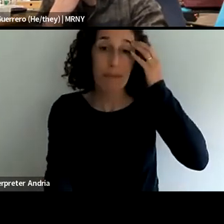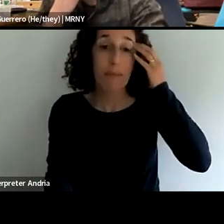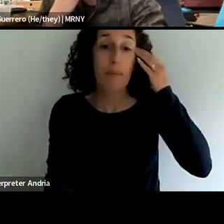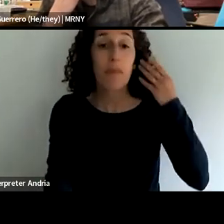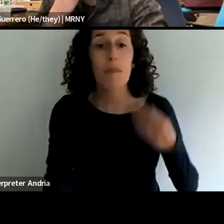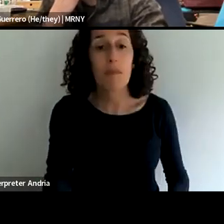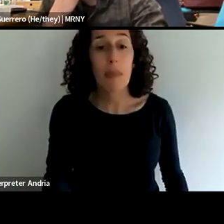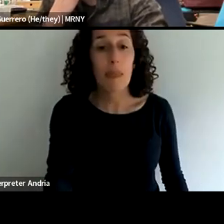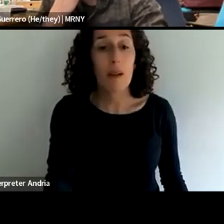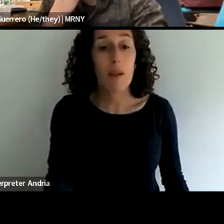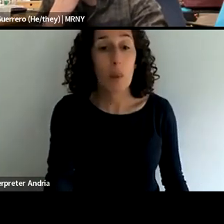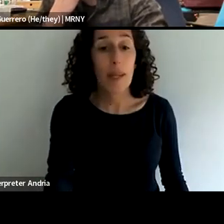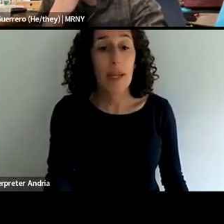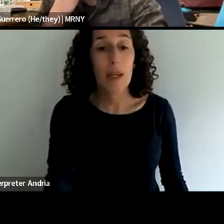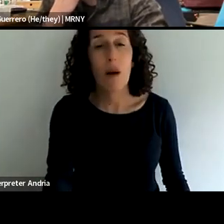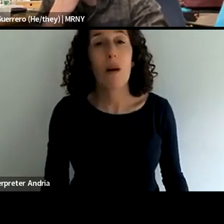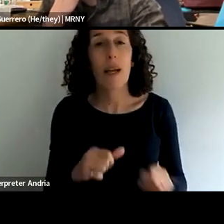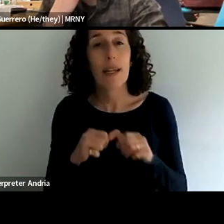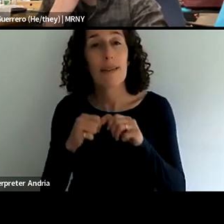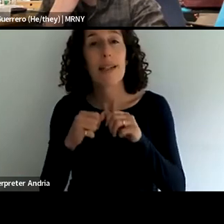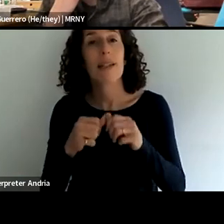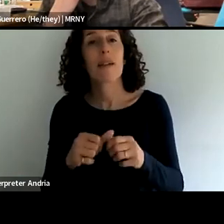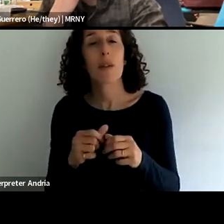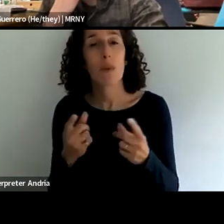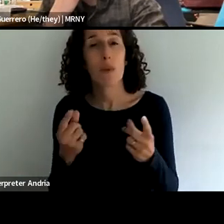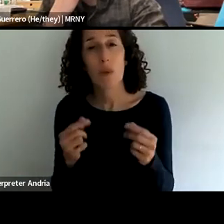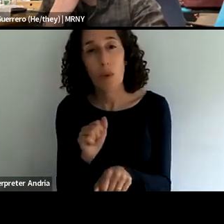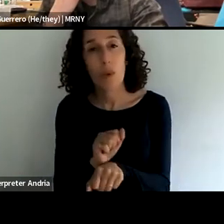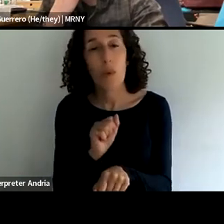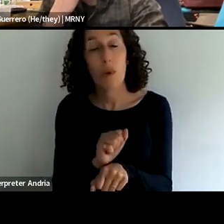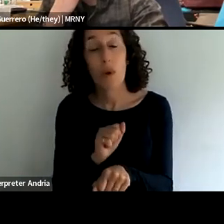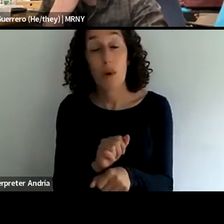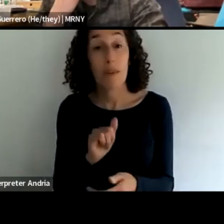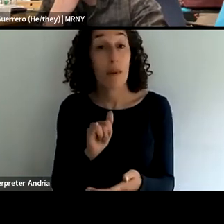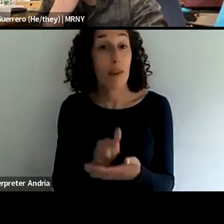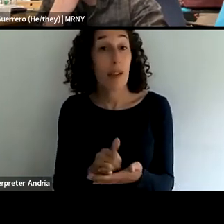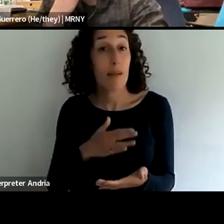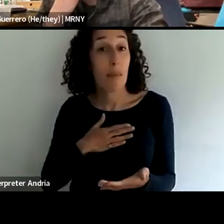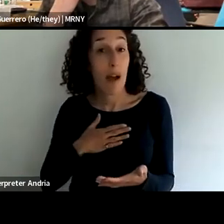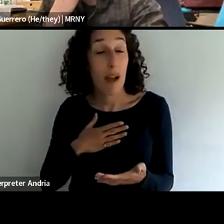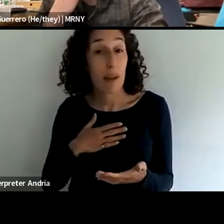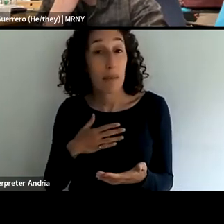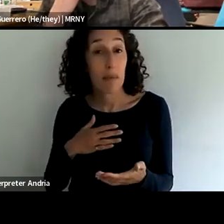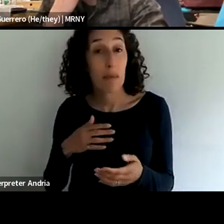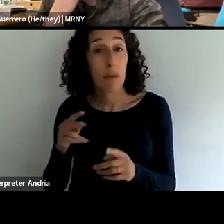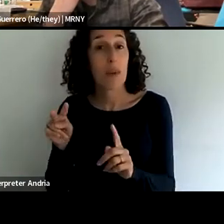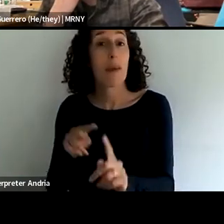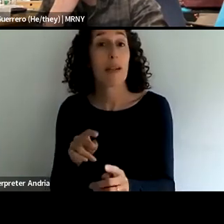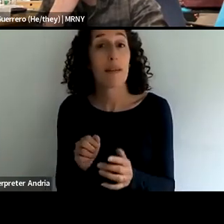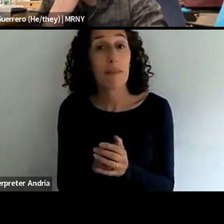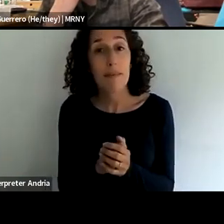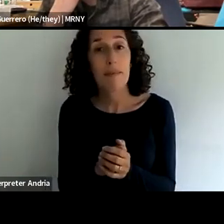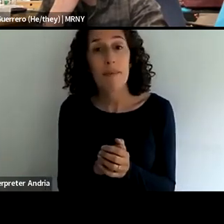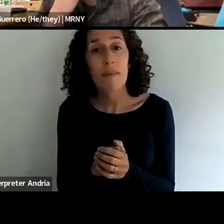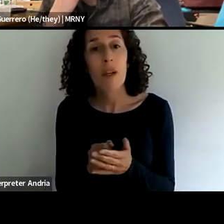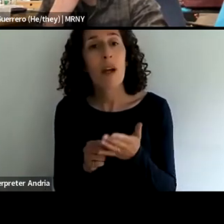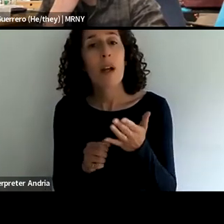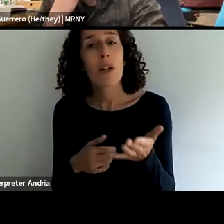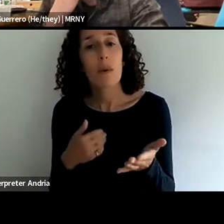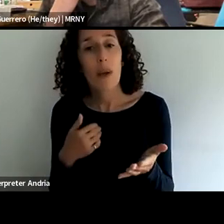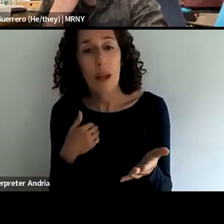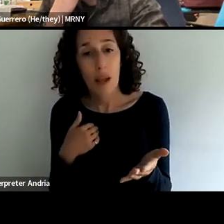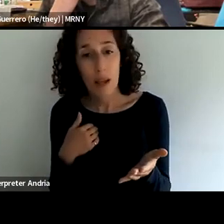kind of continue to do the work. So that's how I see that. As far as, I think you had a question earlier about like, what is